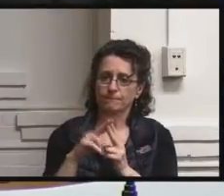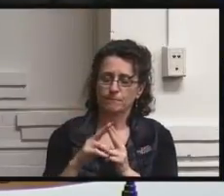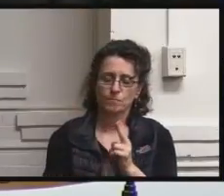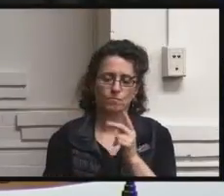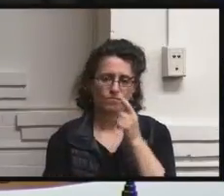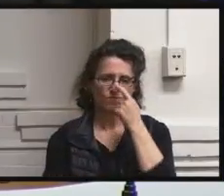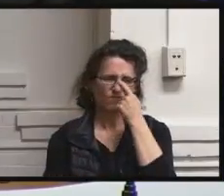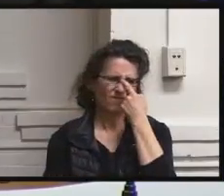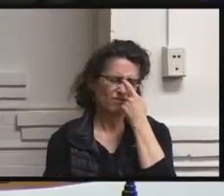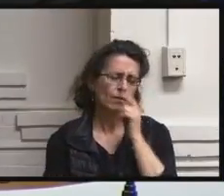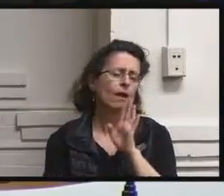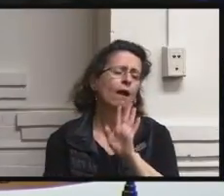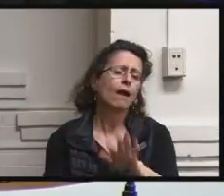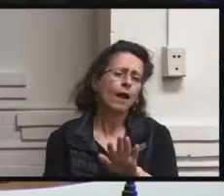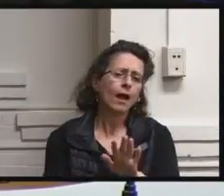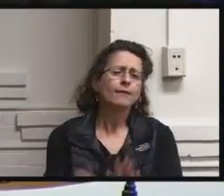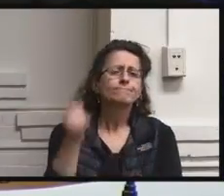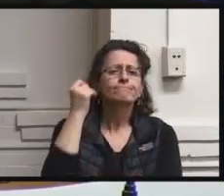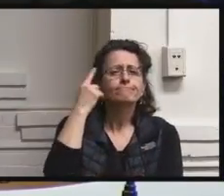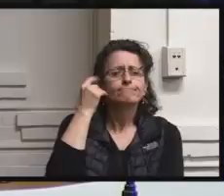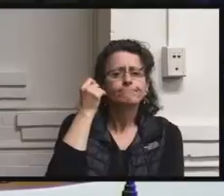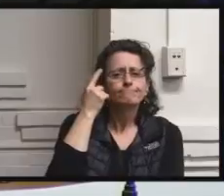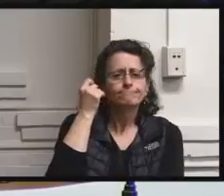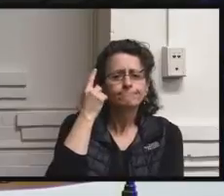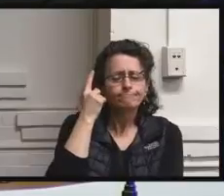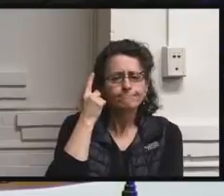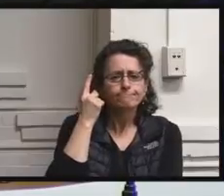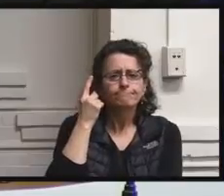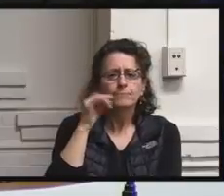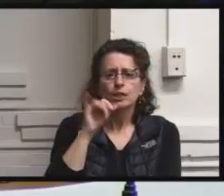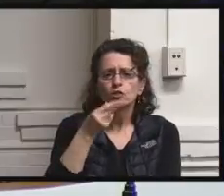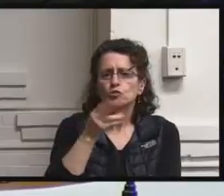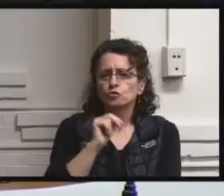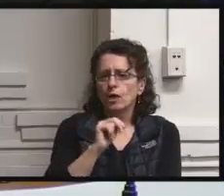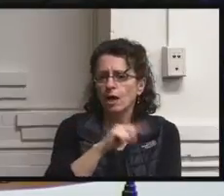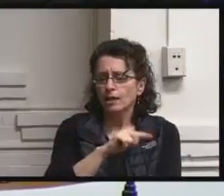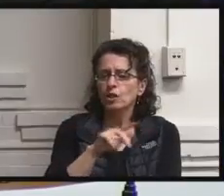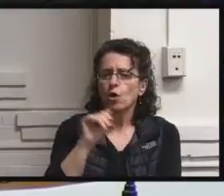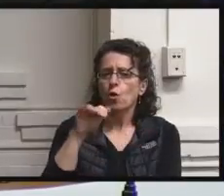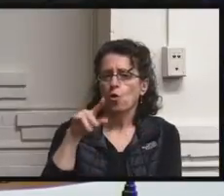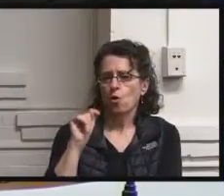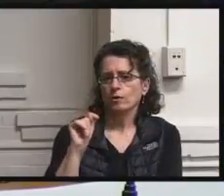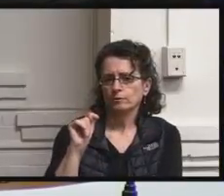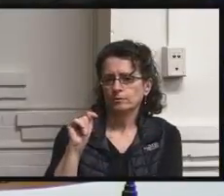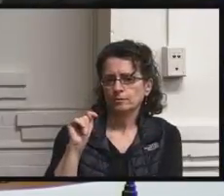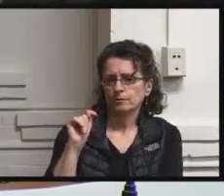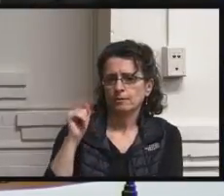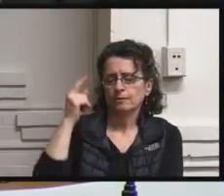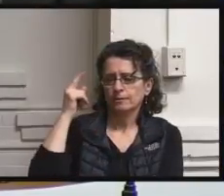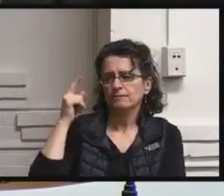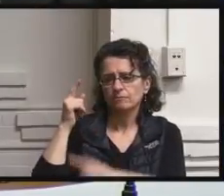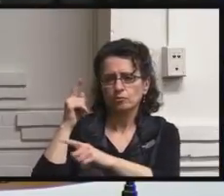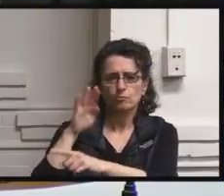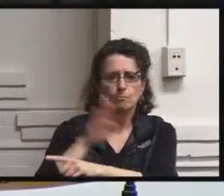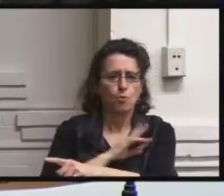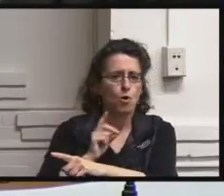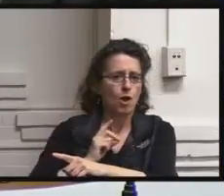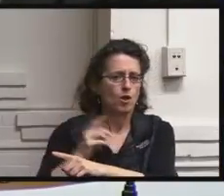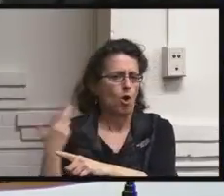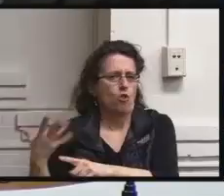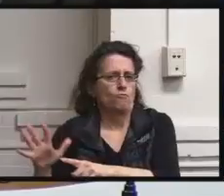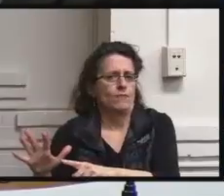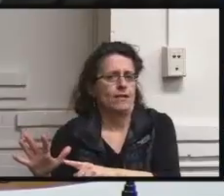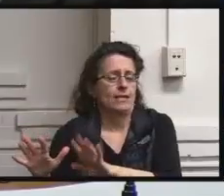anticipate that, in addition to John particularly as the alternate to the Board of Supervisors, but any of the rest of you who may choose